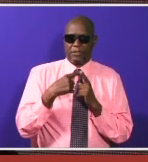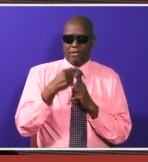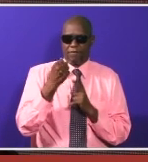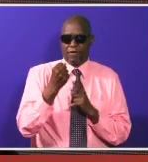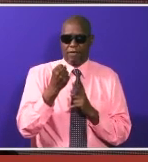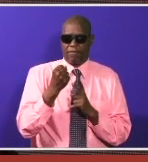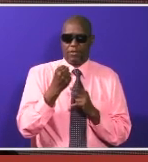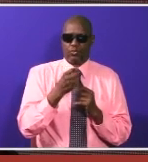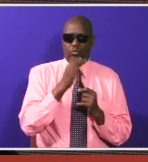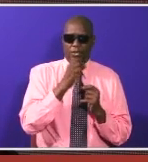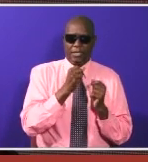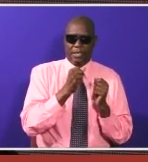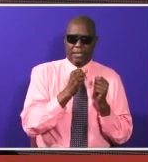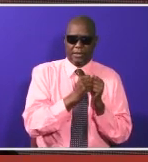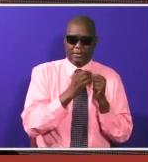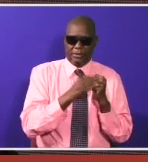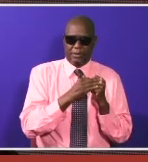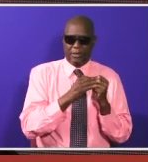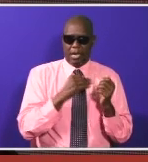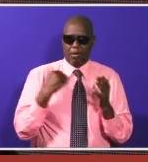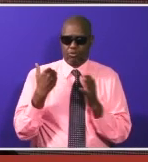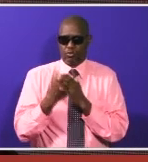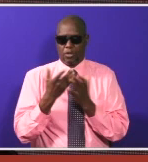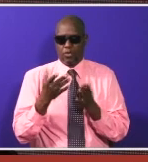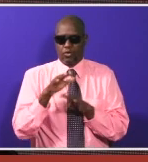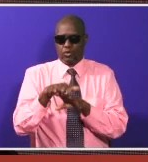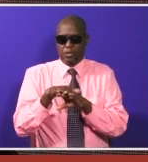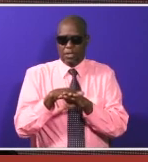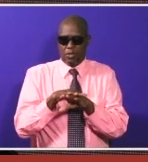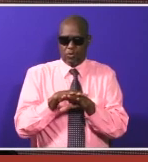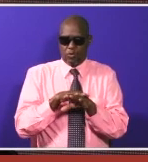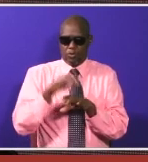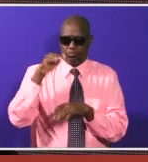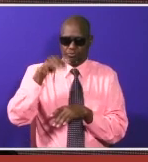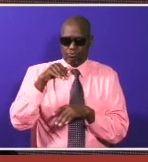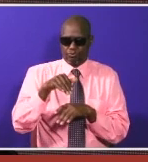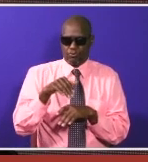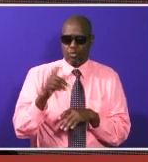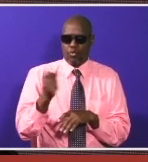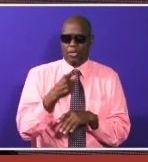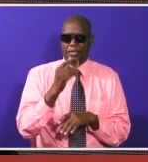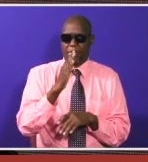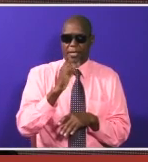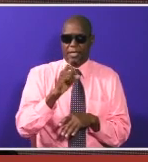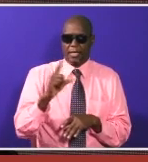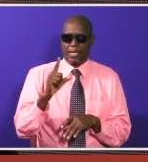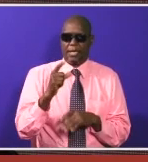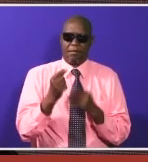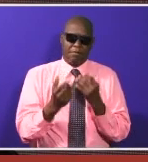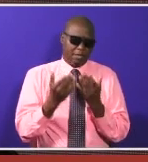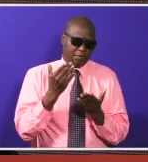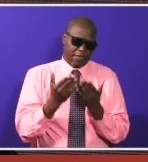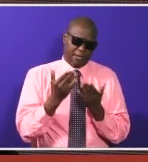to date, we are seeing a slowing down of the wage bill. And probably the